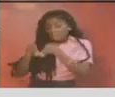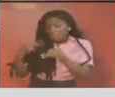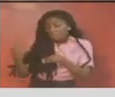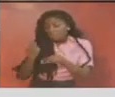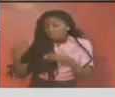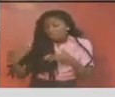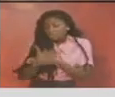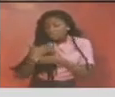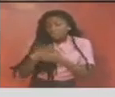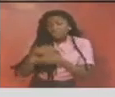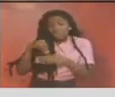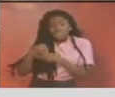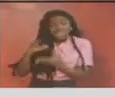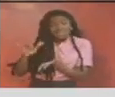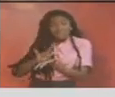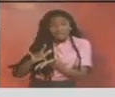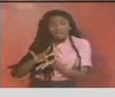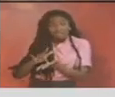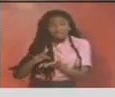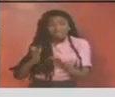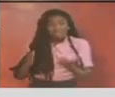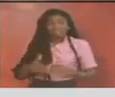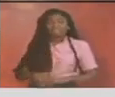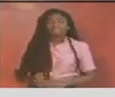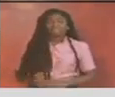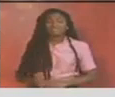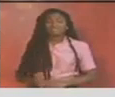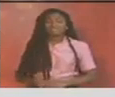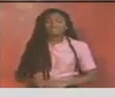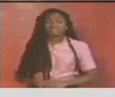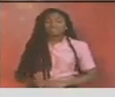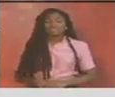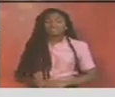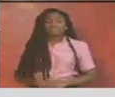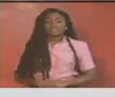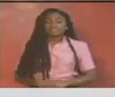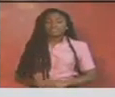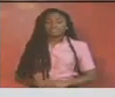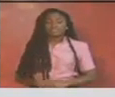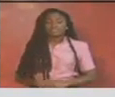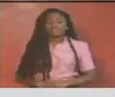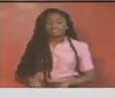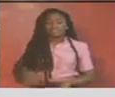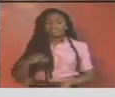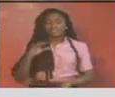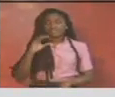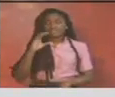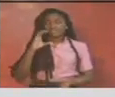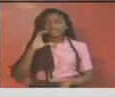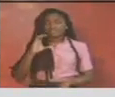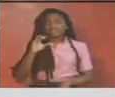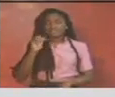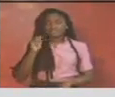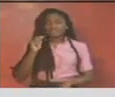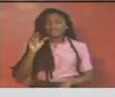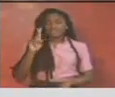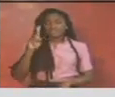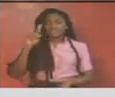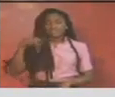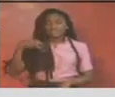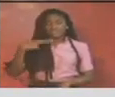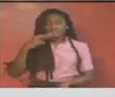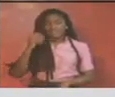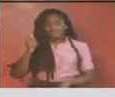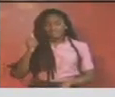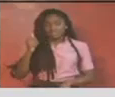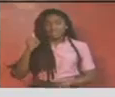will administer the vaccine. Next slide. The Caribbean Public Health Agency has a unit called the CRS, or